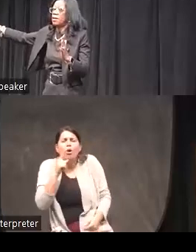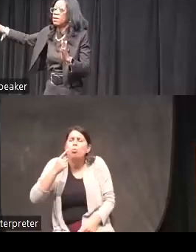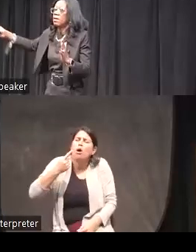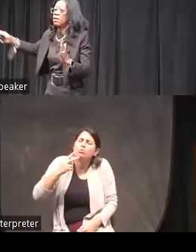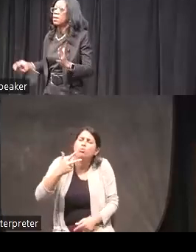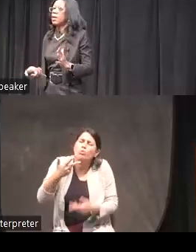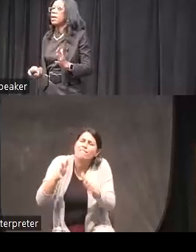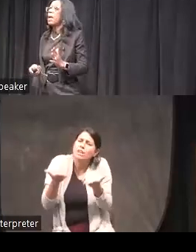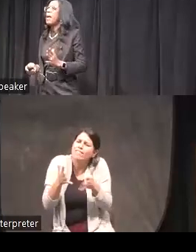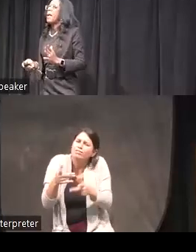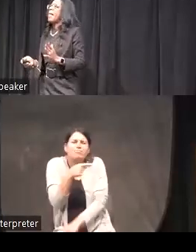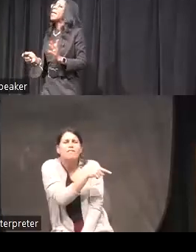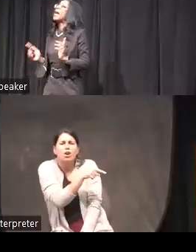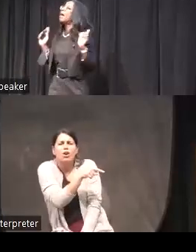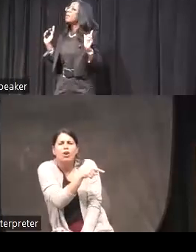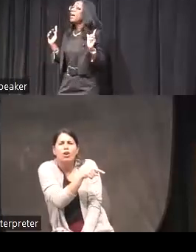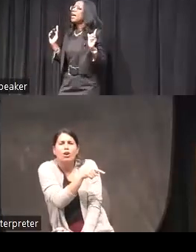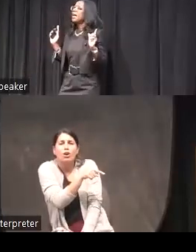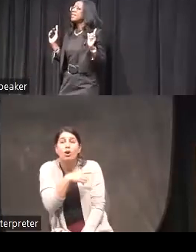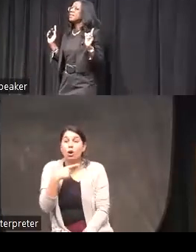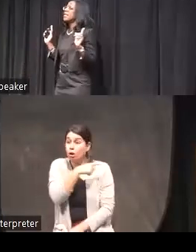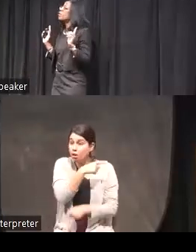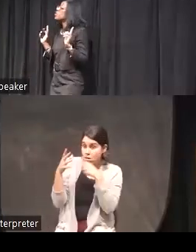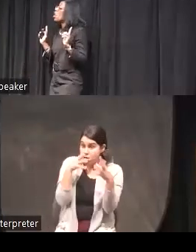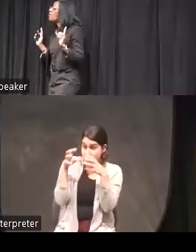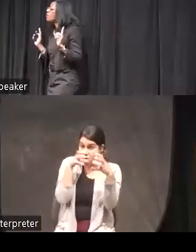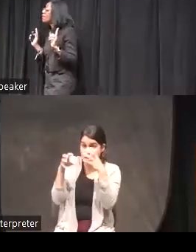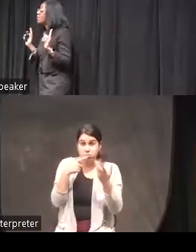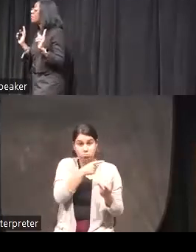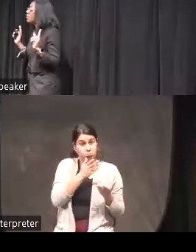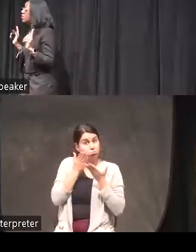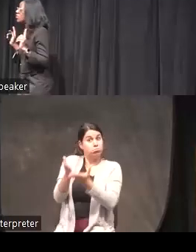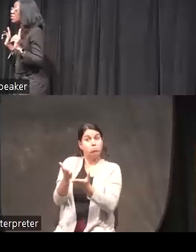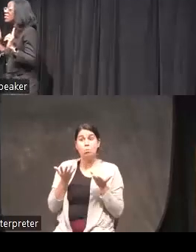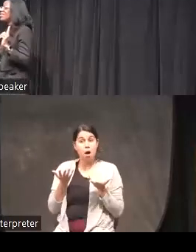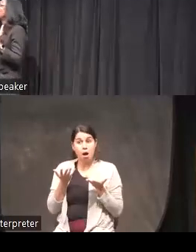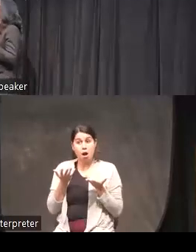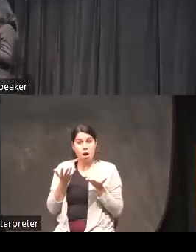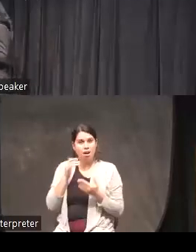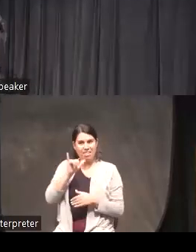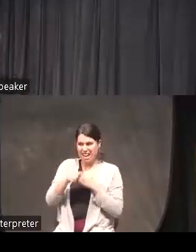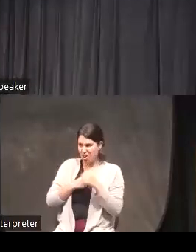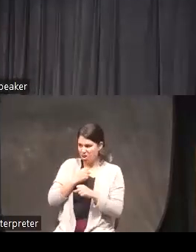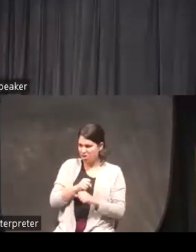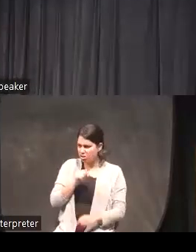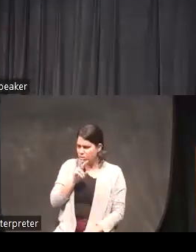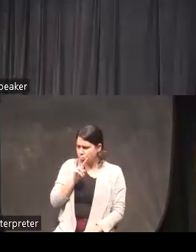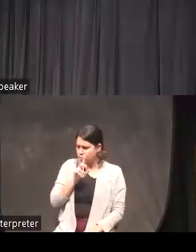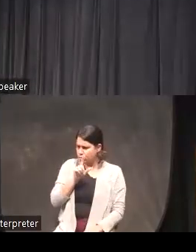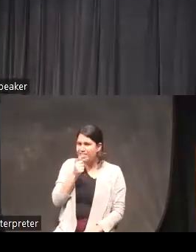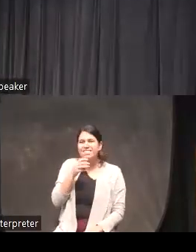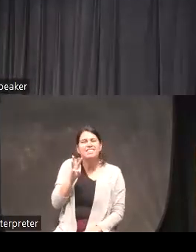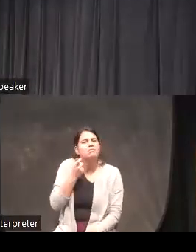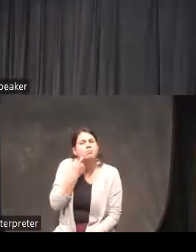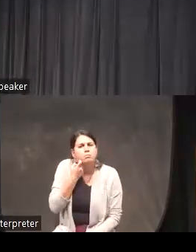there, right? The compromise that was offered by the Department of Transportation, and this was in